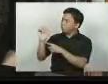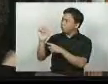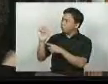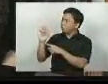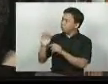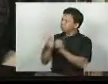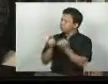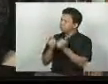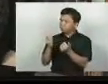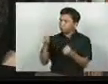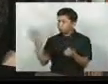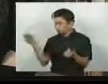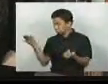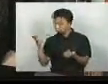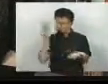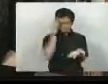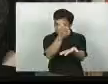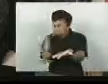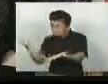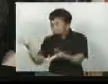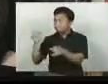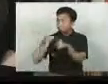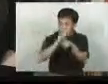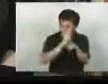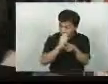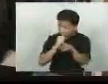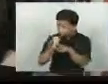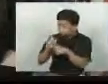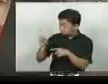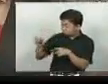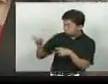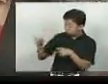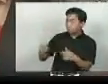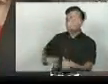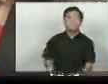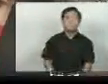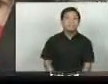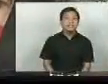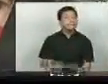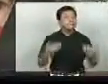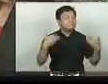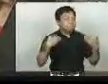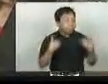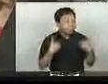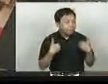visit them and be there to train them? Yeah, actually, we have this